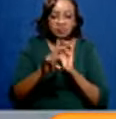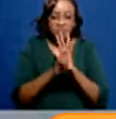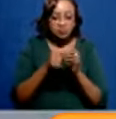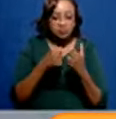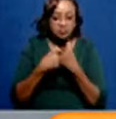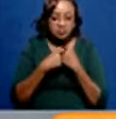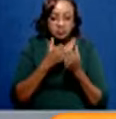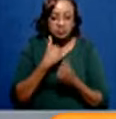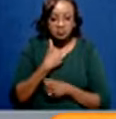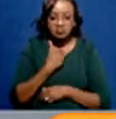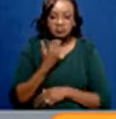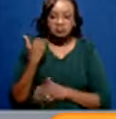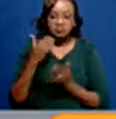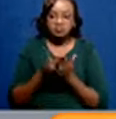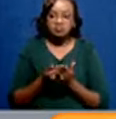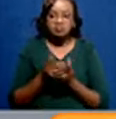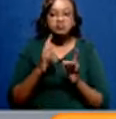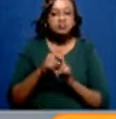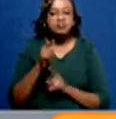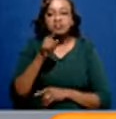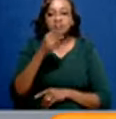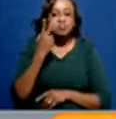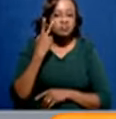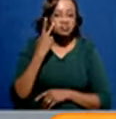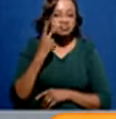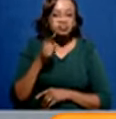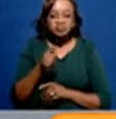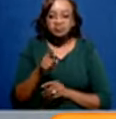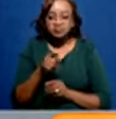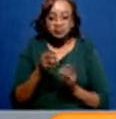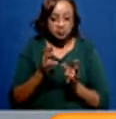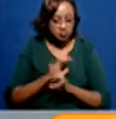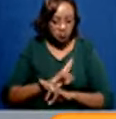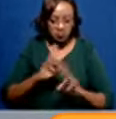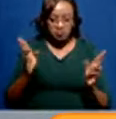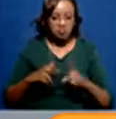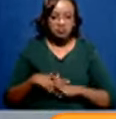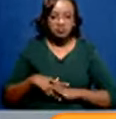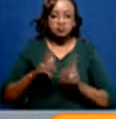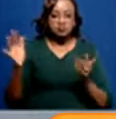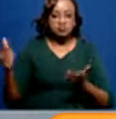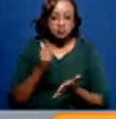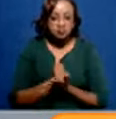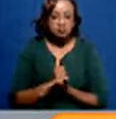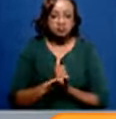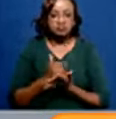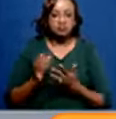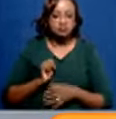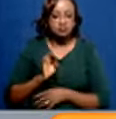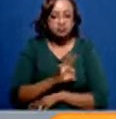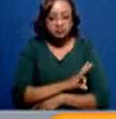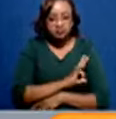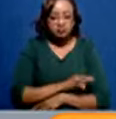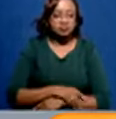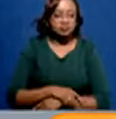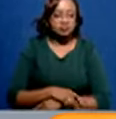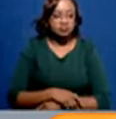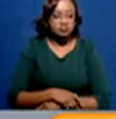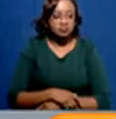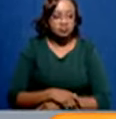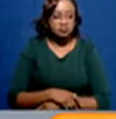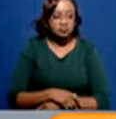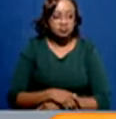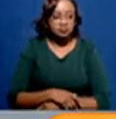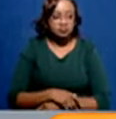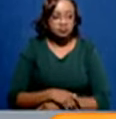we had. So when do you foresee a situation where you're ready to now go ahead and recruit staff of SHA? At the moment, we